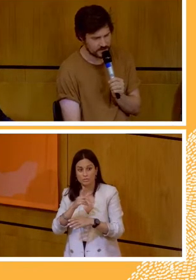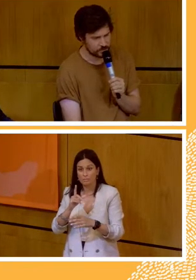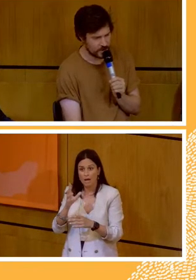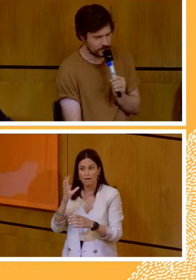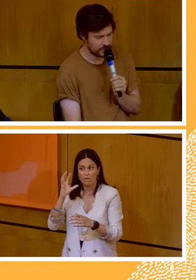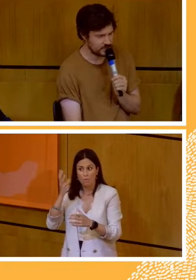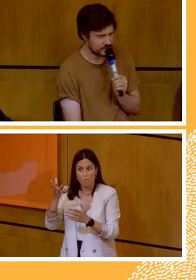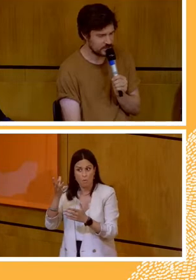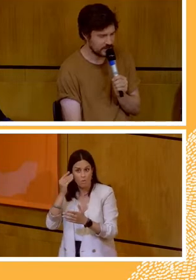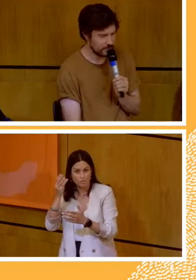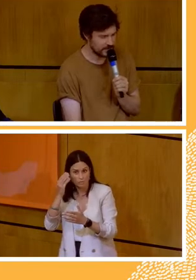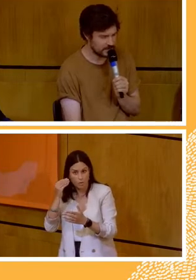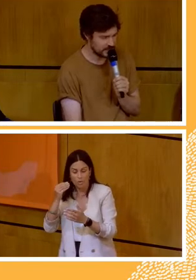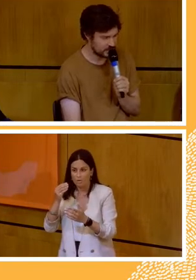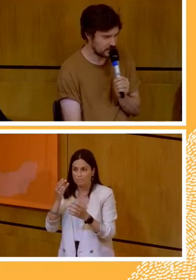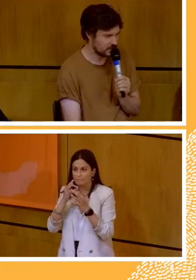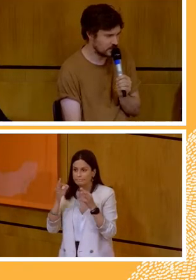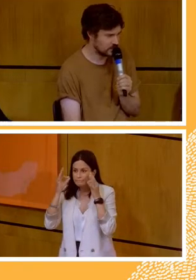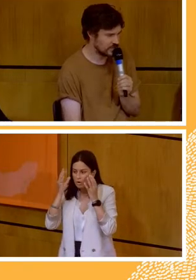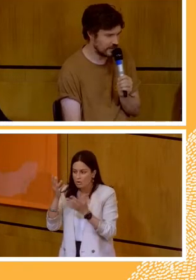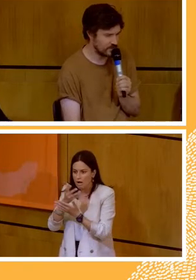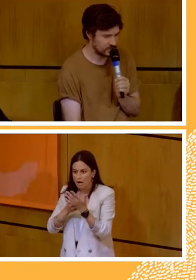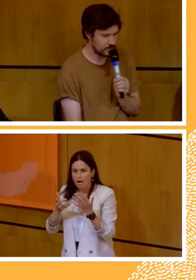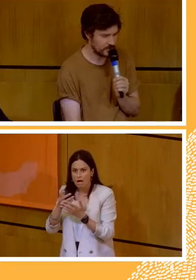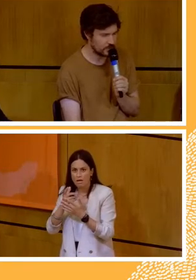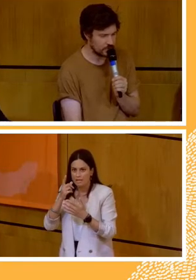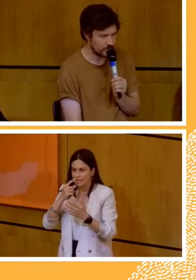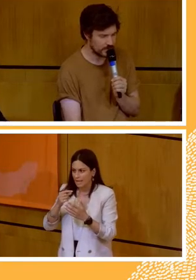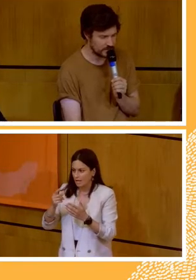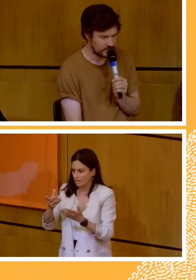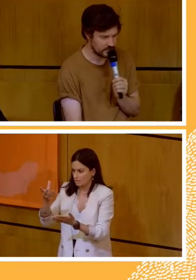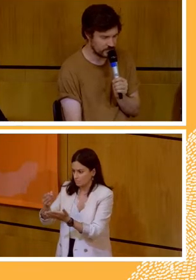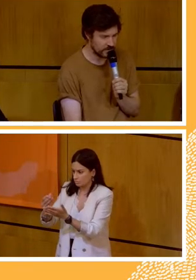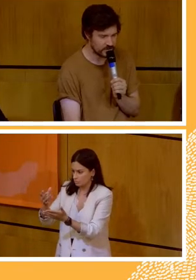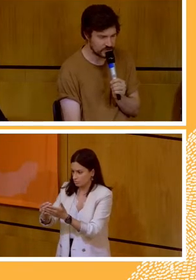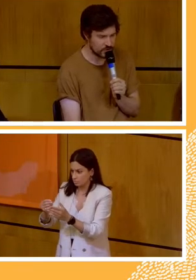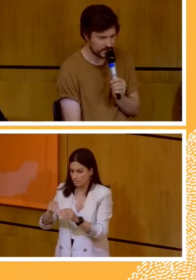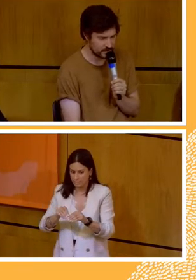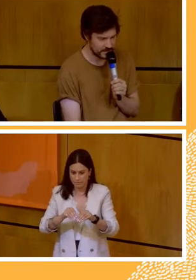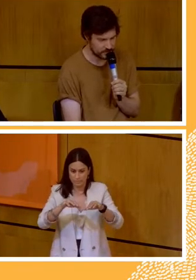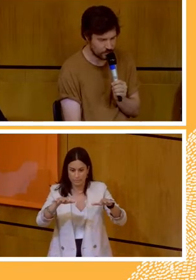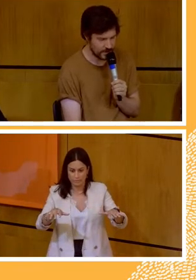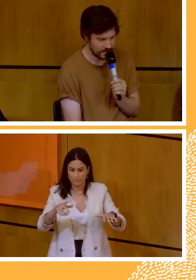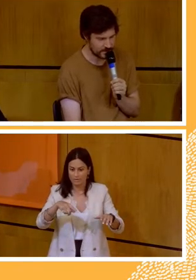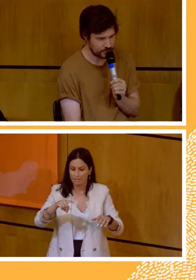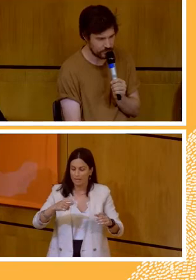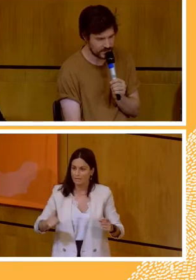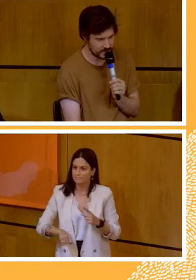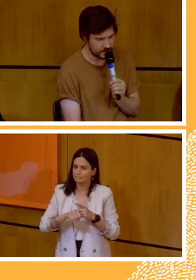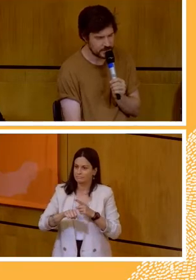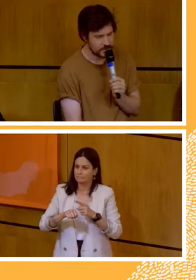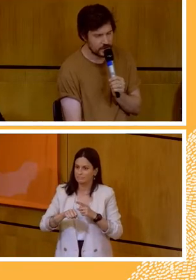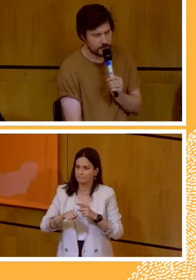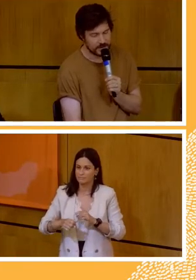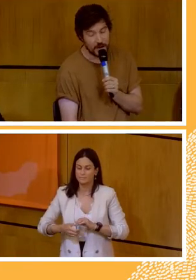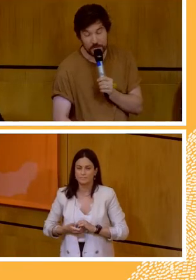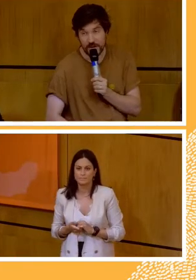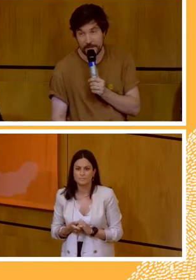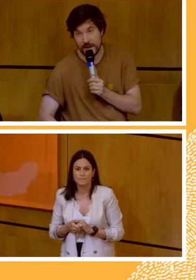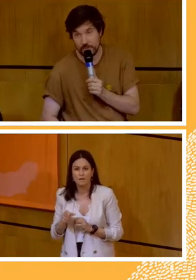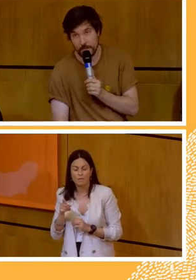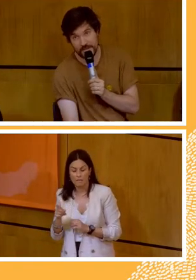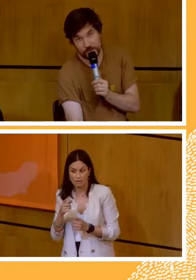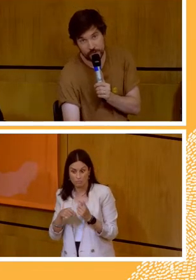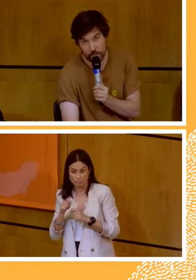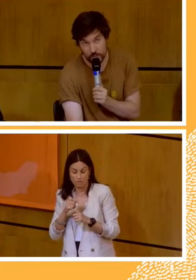of podcasts as well, which is the ability to share and distribute is very strong. And I think it's where it can really become a